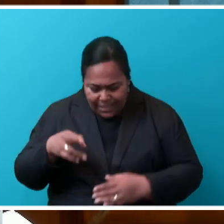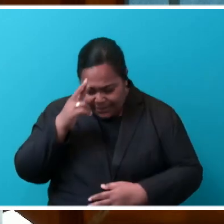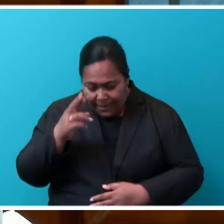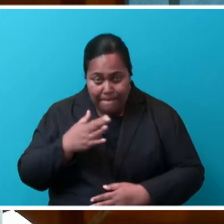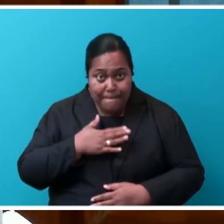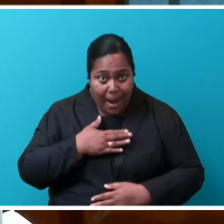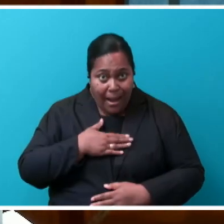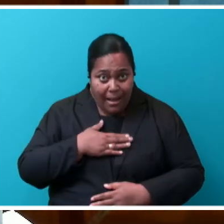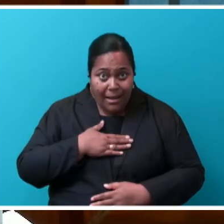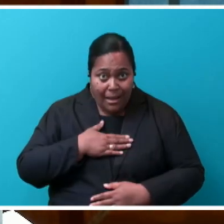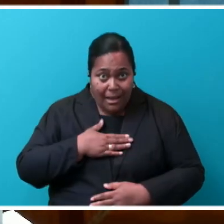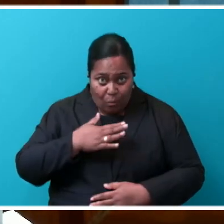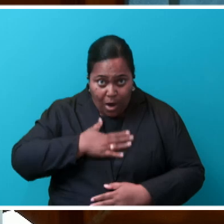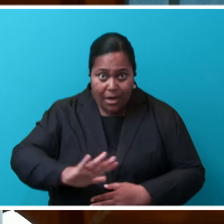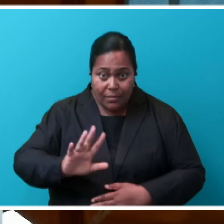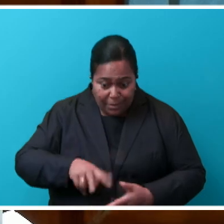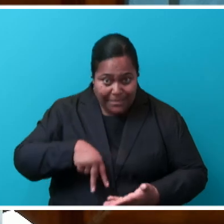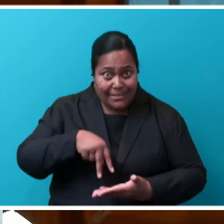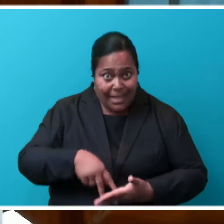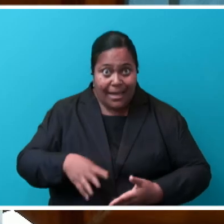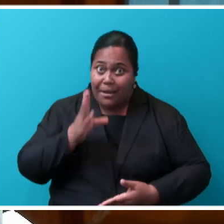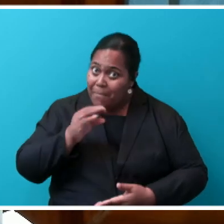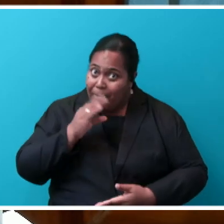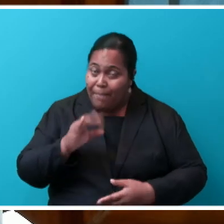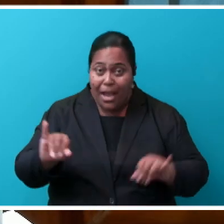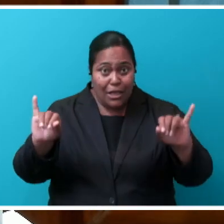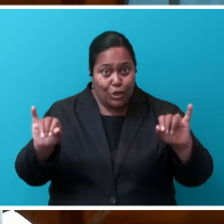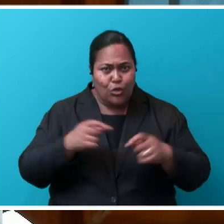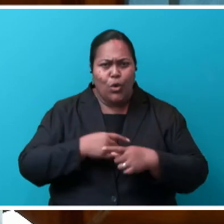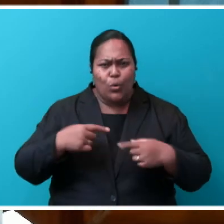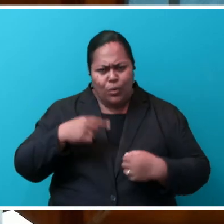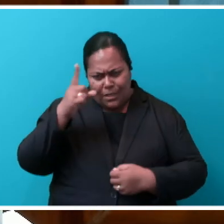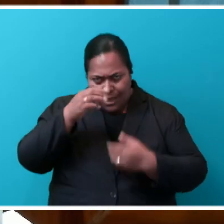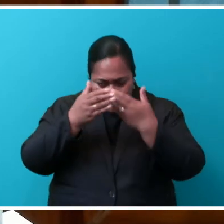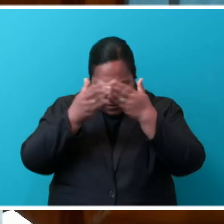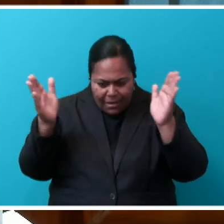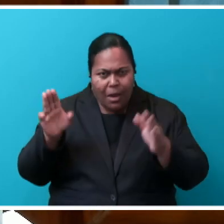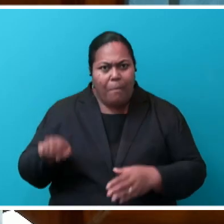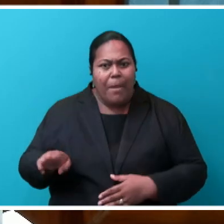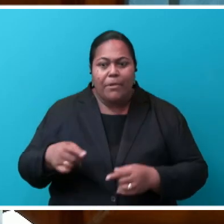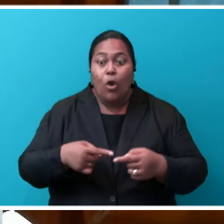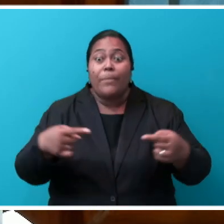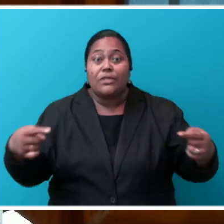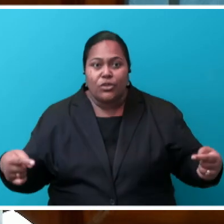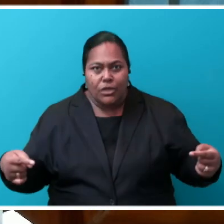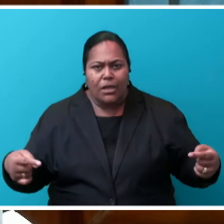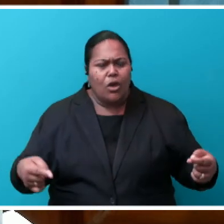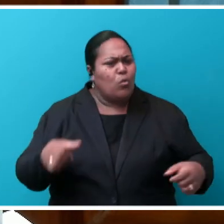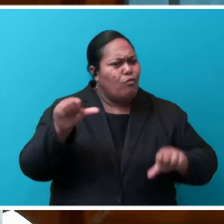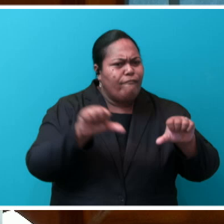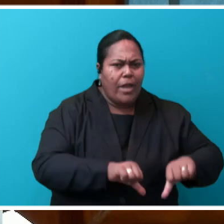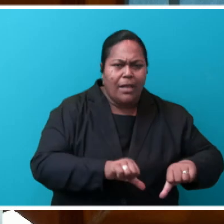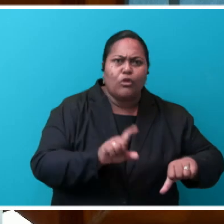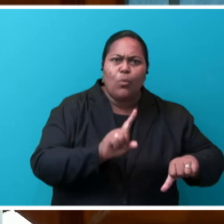addressing the issue in this August House, that we will be enlightened, particularly for members across the floor who have failed to address the plight of